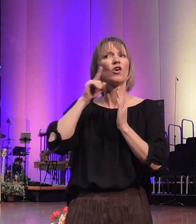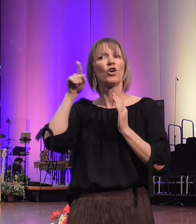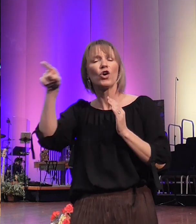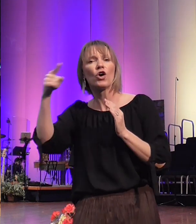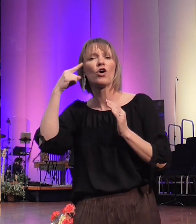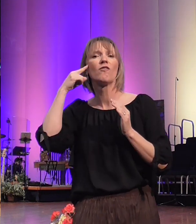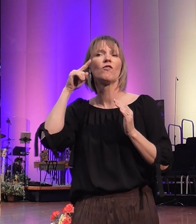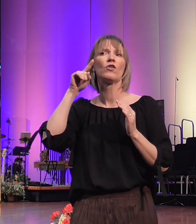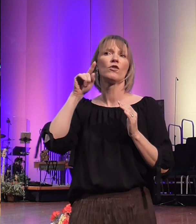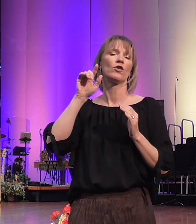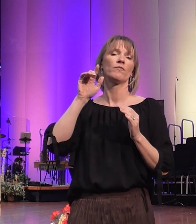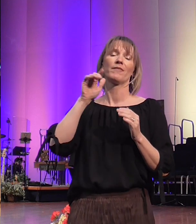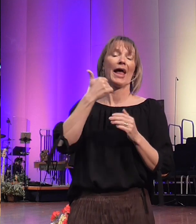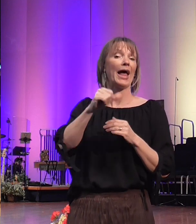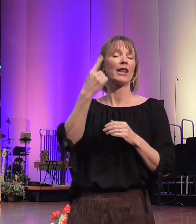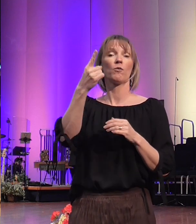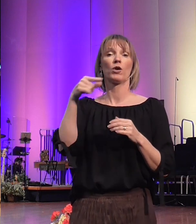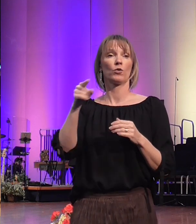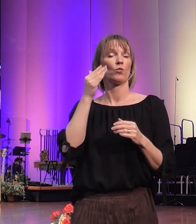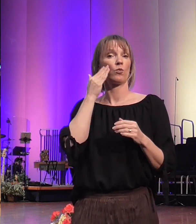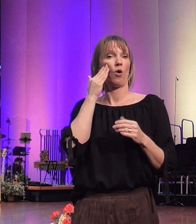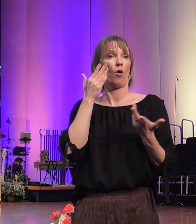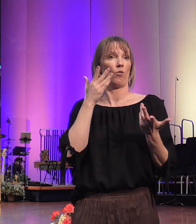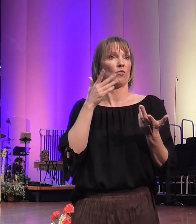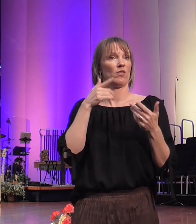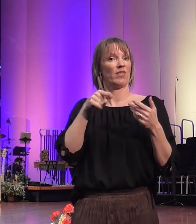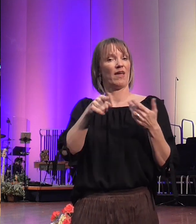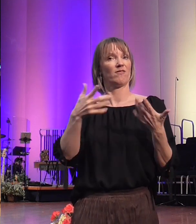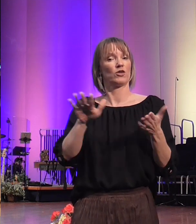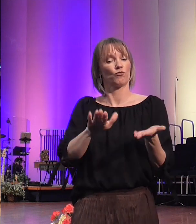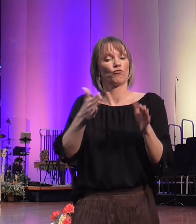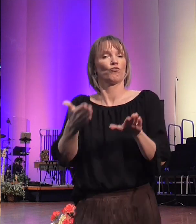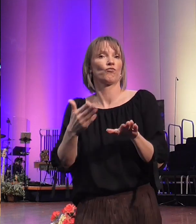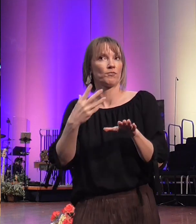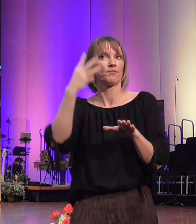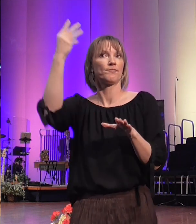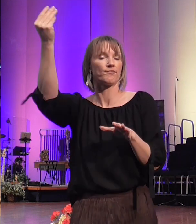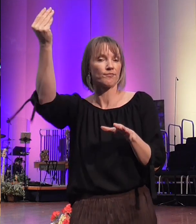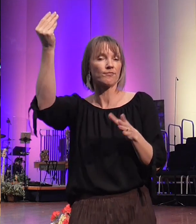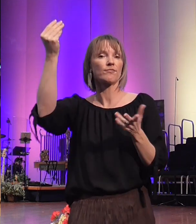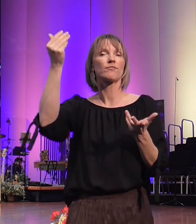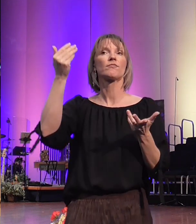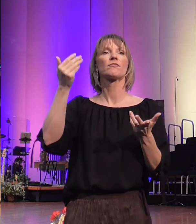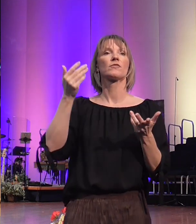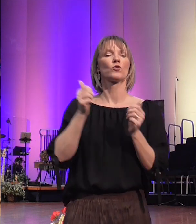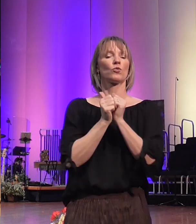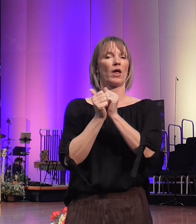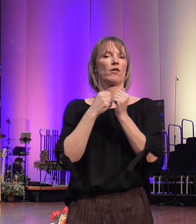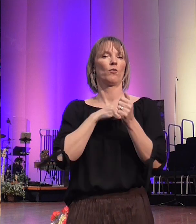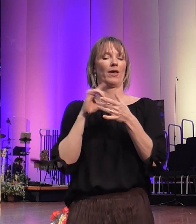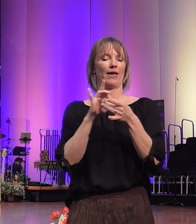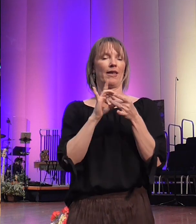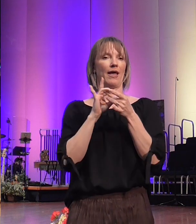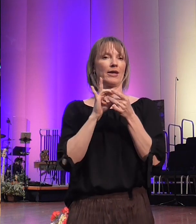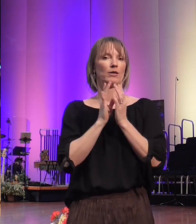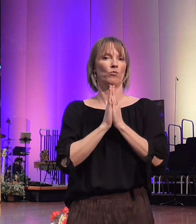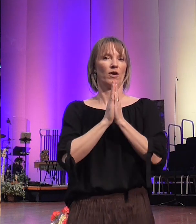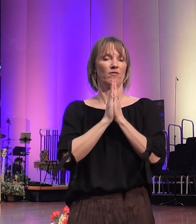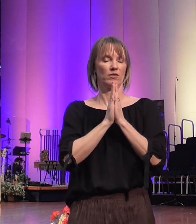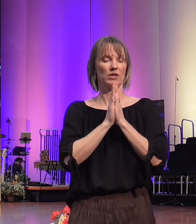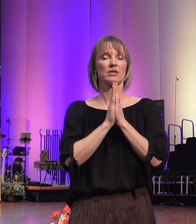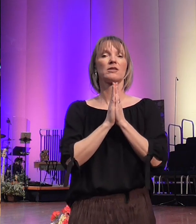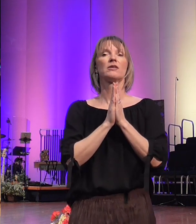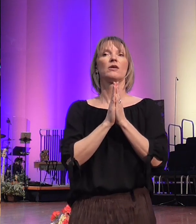to her, or to anyone who you know who's moved into the next plane of existence. And together we connect in prayerfulness. So we're going